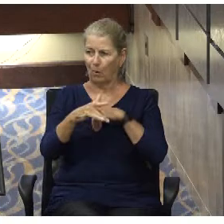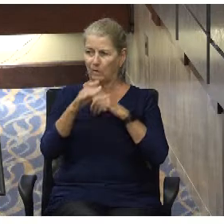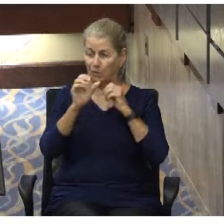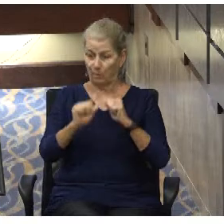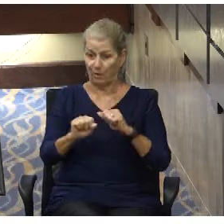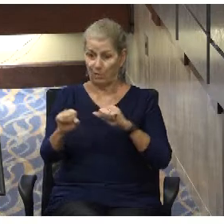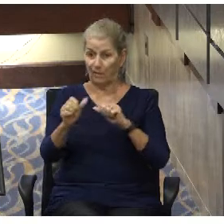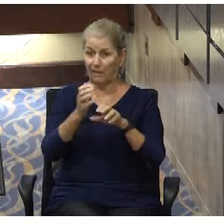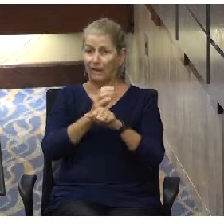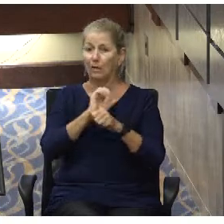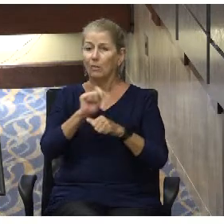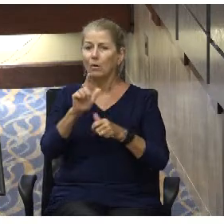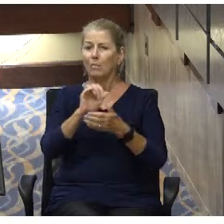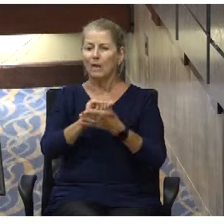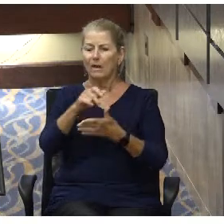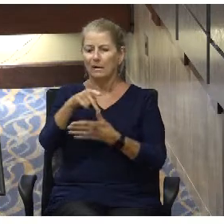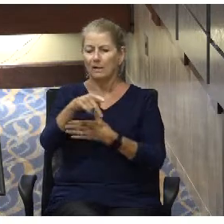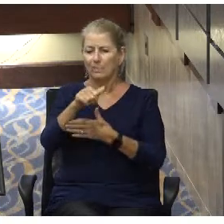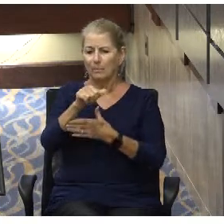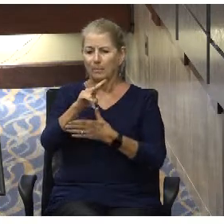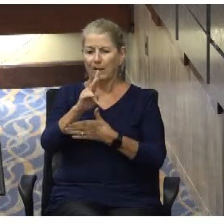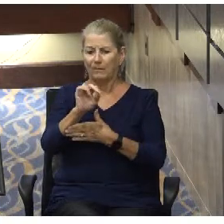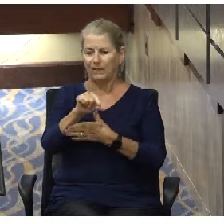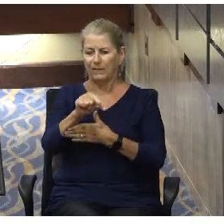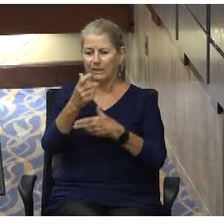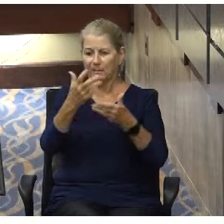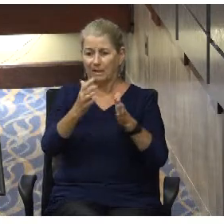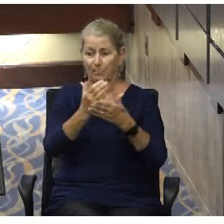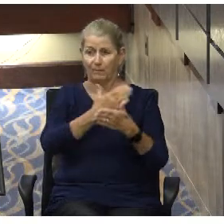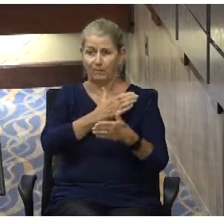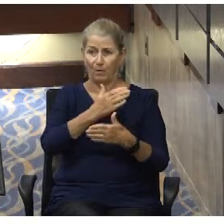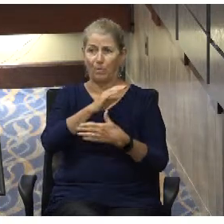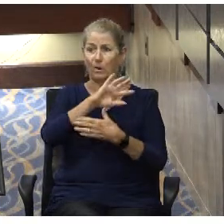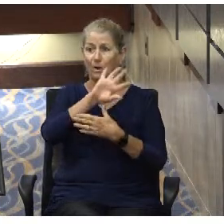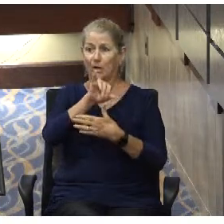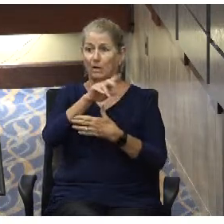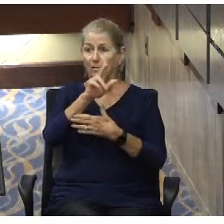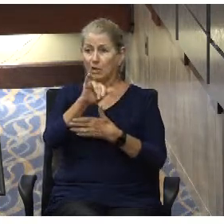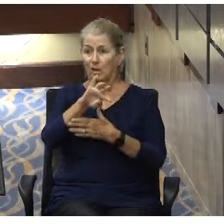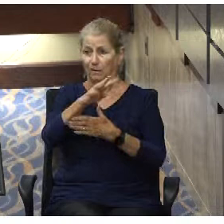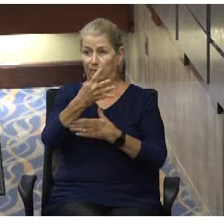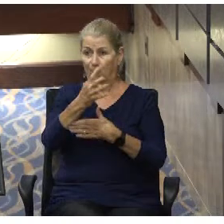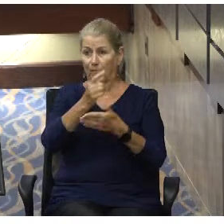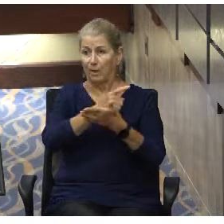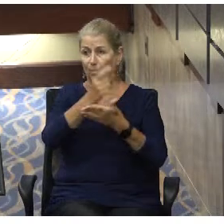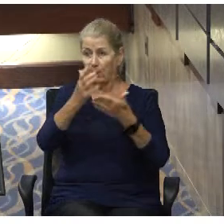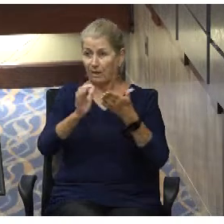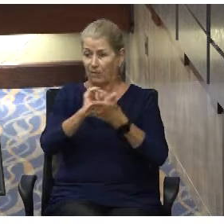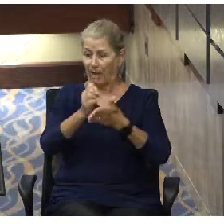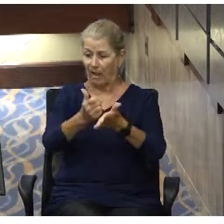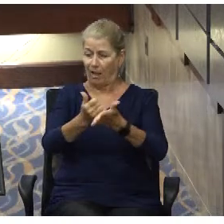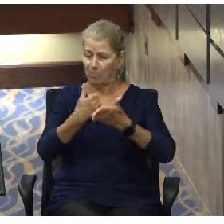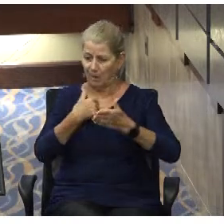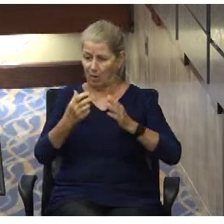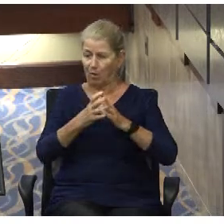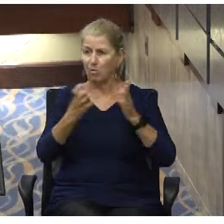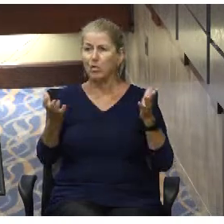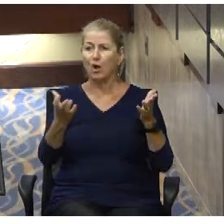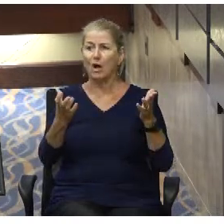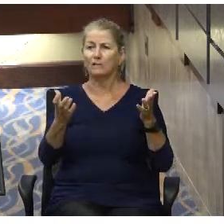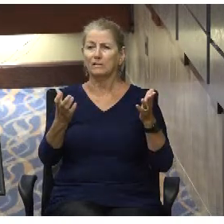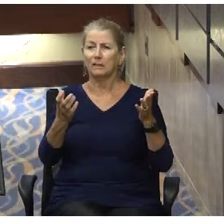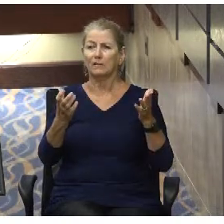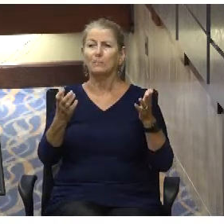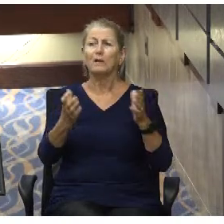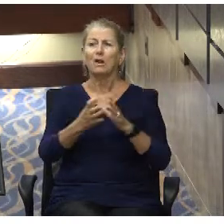done before 4th of July weekend. So that really helped us out a lot. So Dutton Avenue has been somewhat of